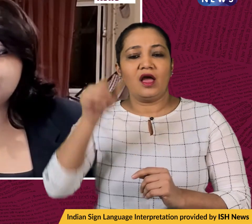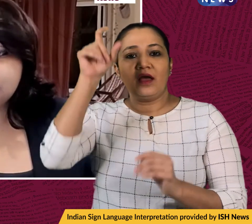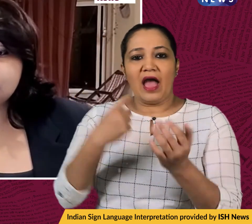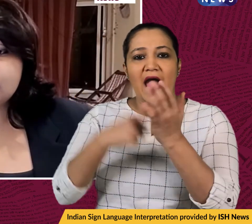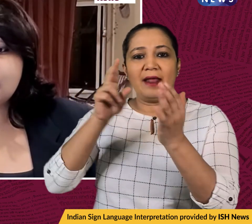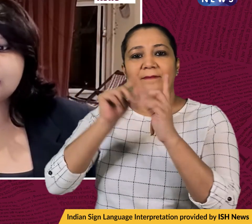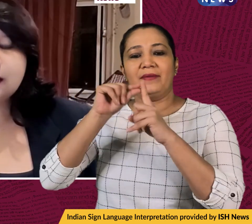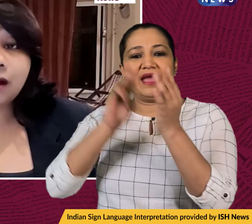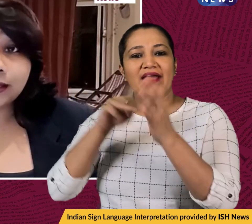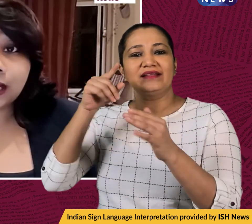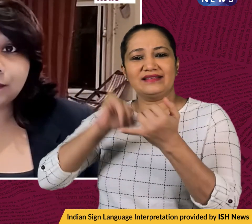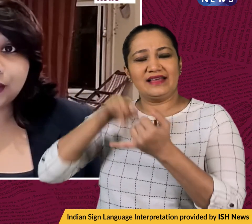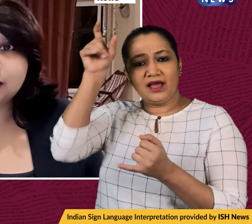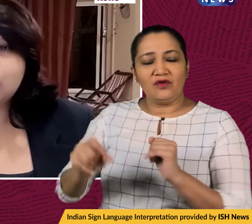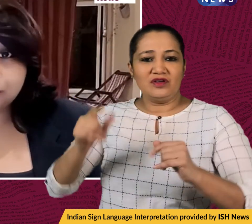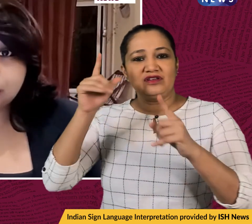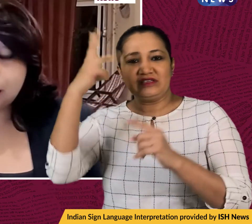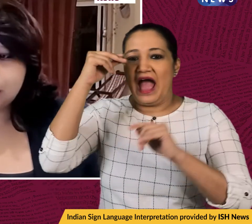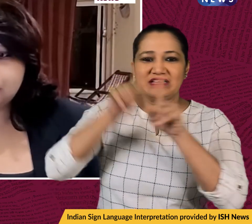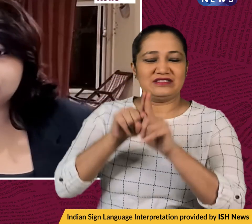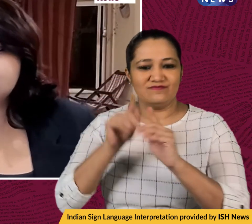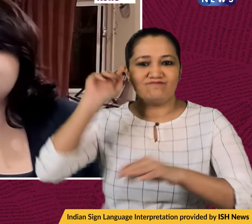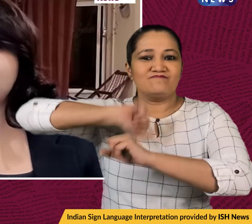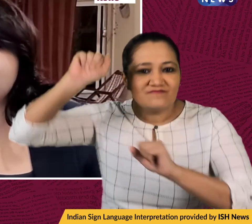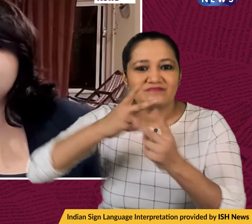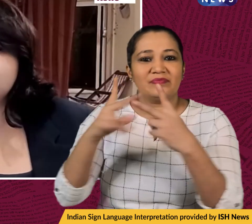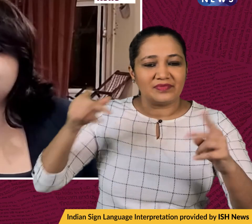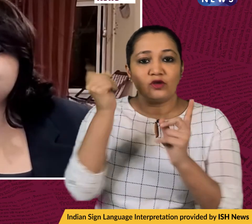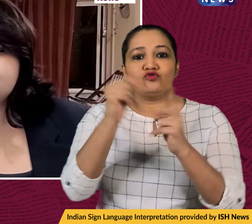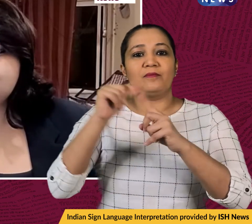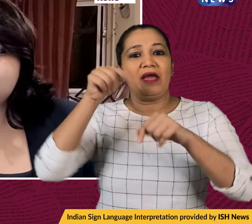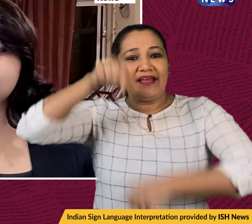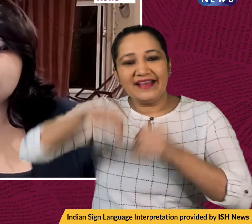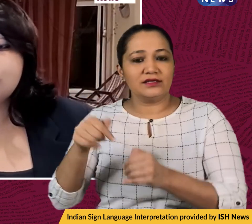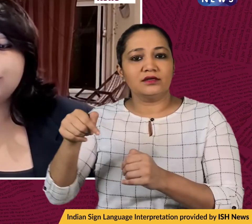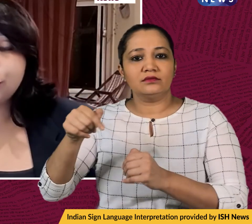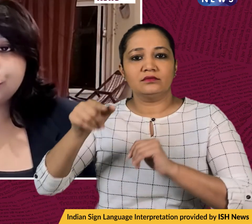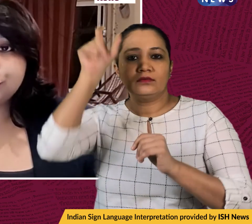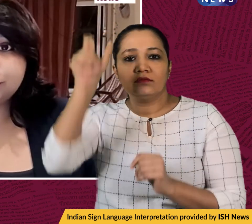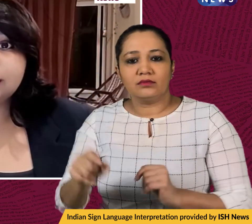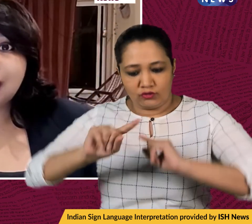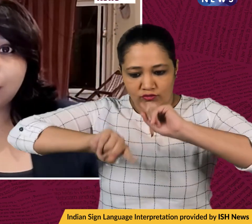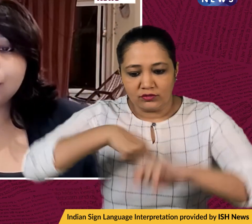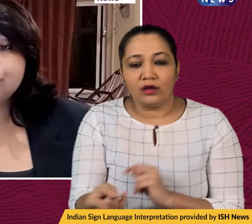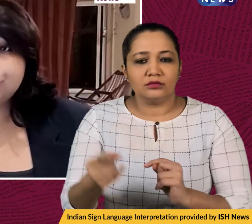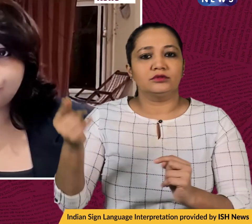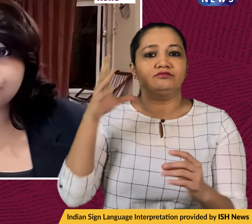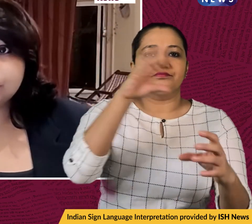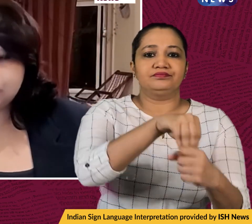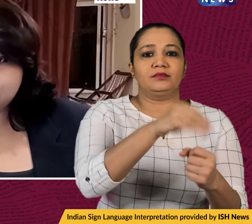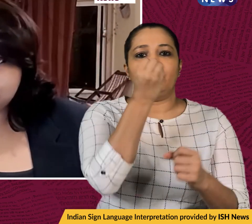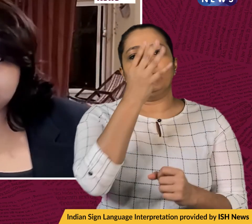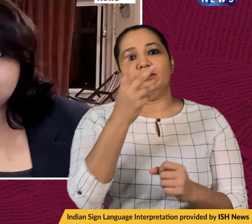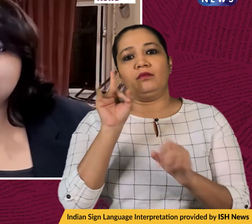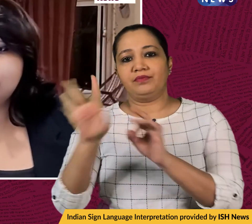named RPN Singh as one of the star campaigners for Uttar Pradesh polls, the politician has now joined